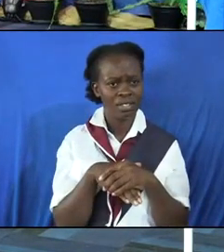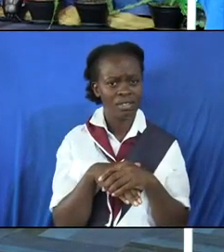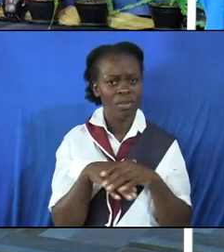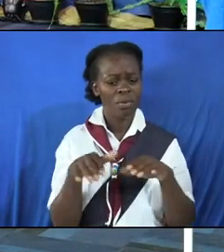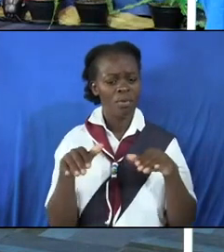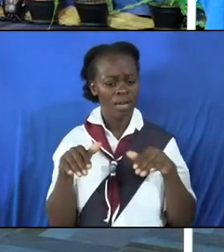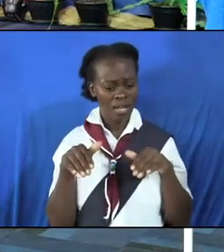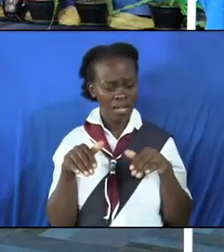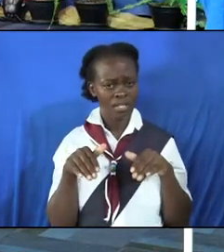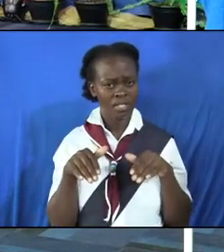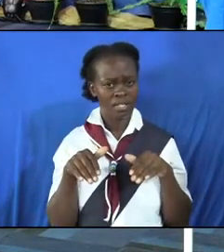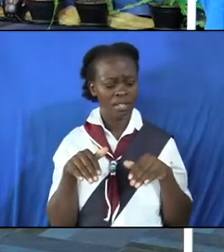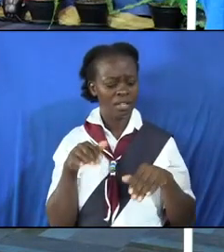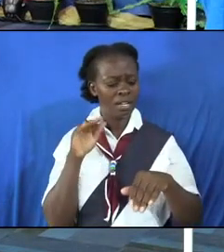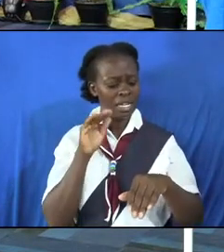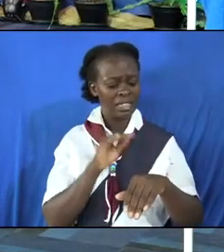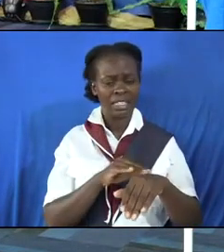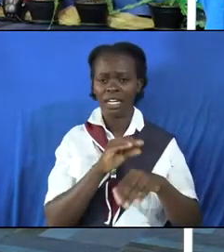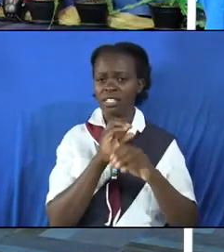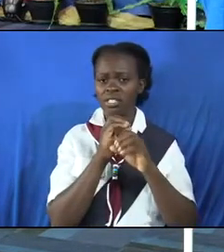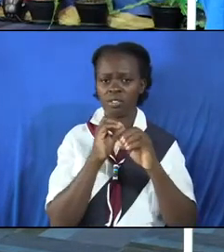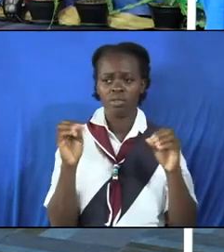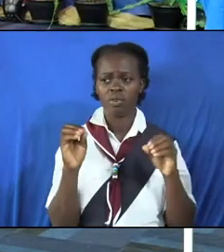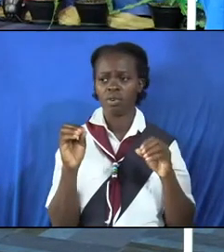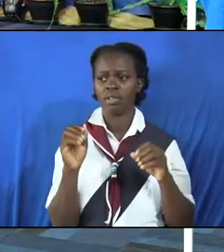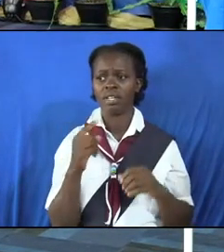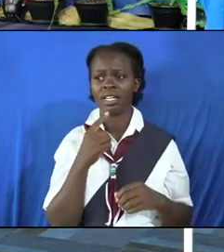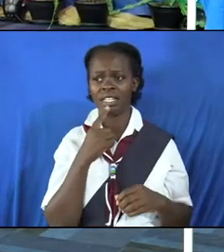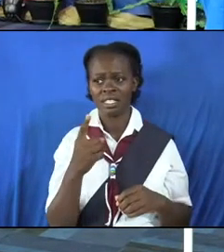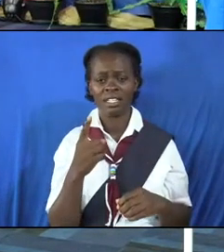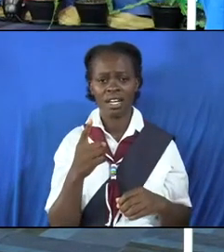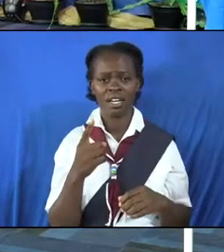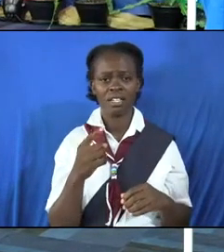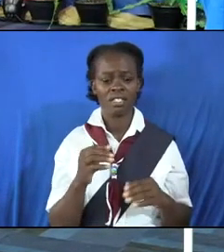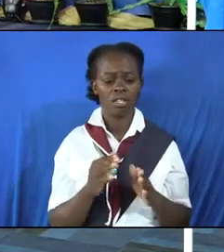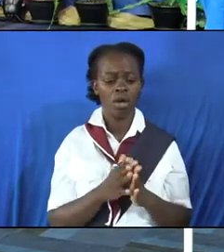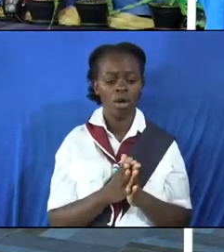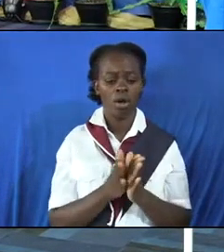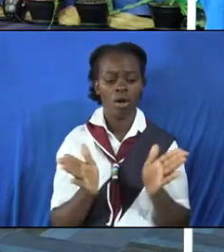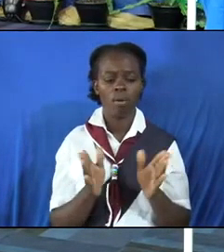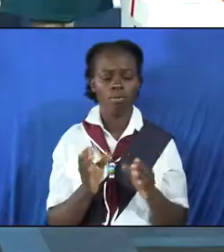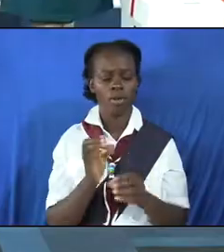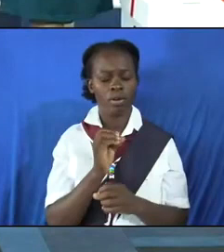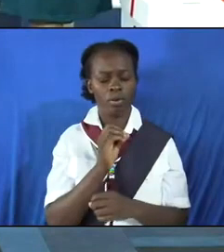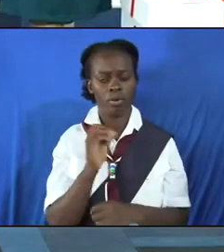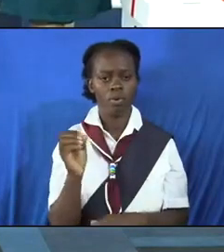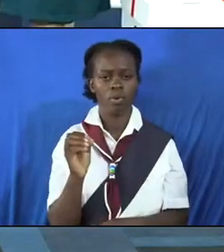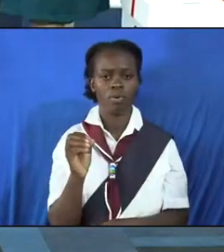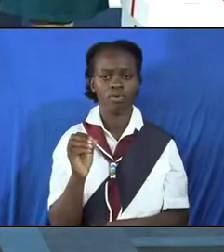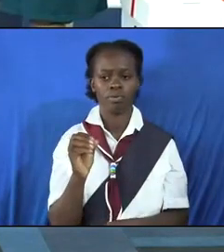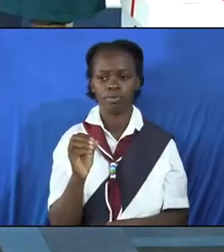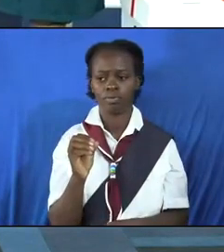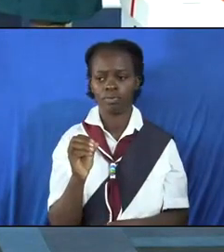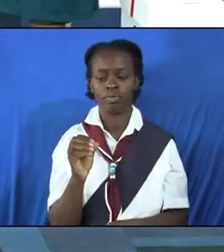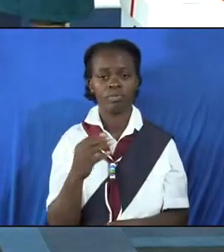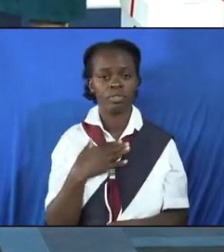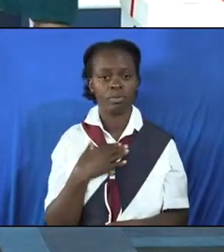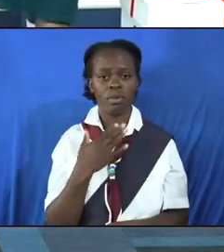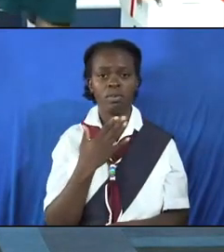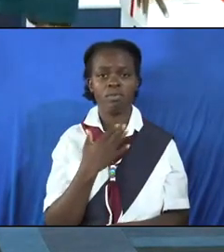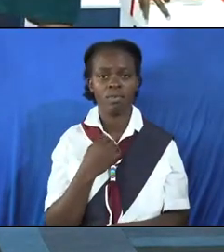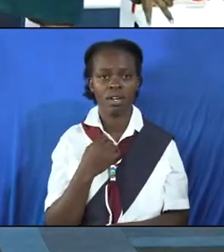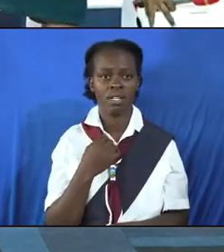Wait, do not touch it. It says, do not open. I was not going to open it. I just wanted to feel